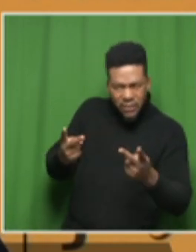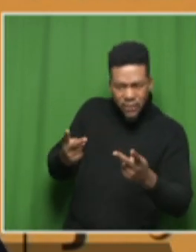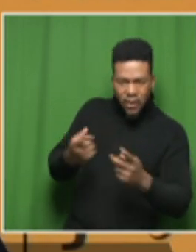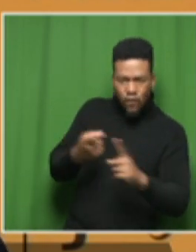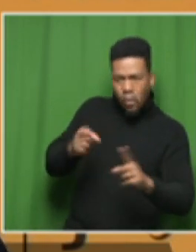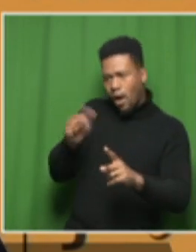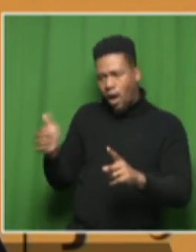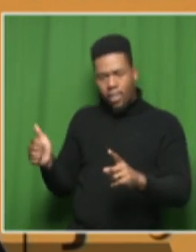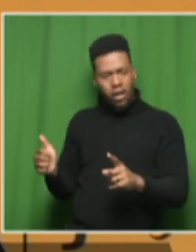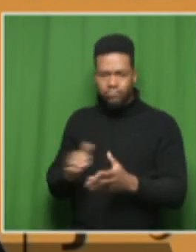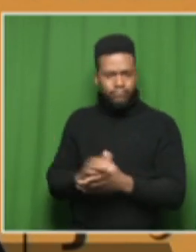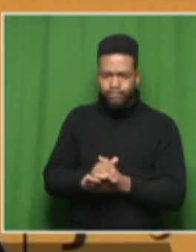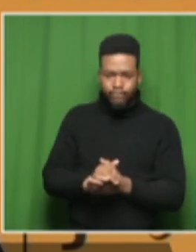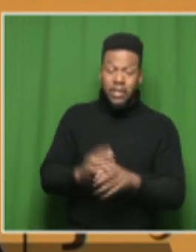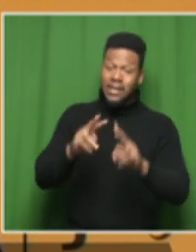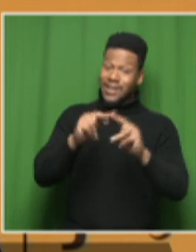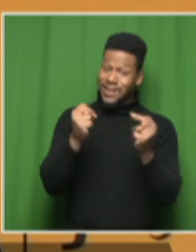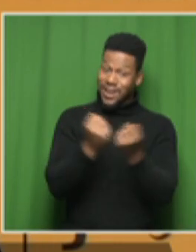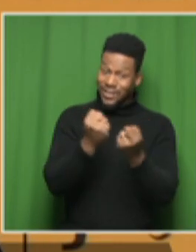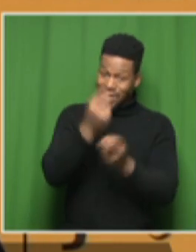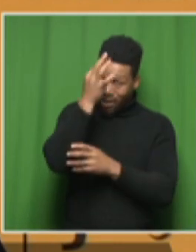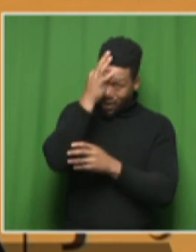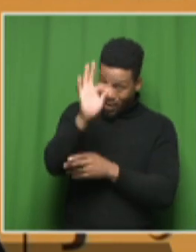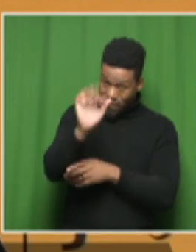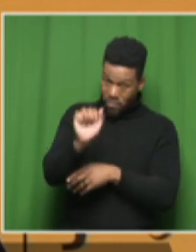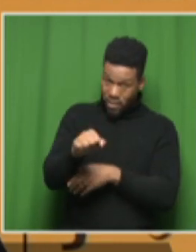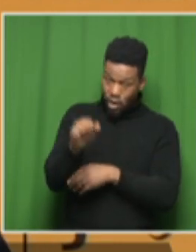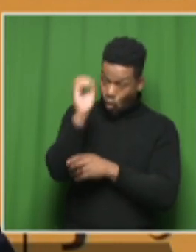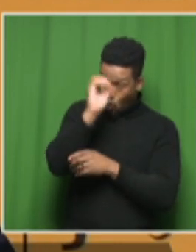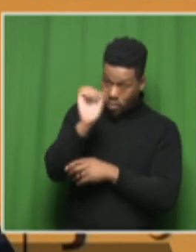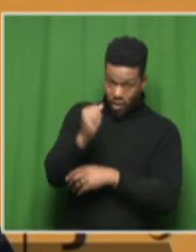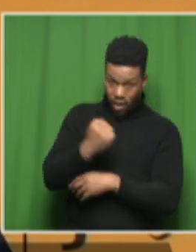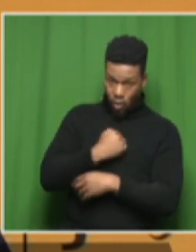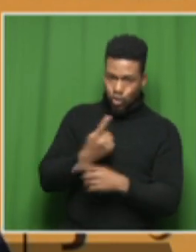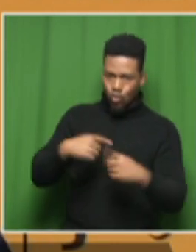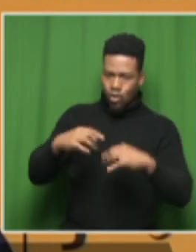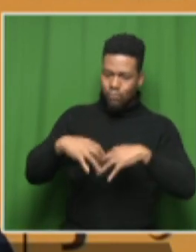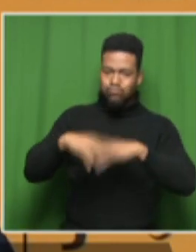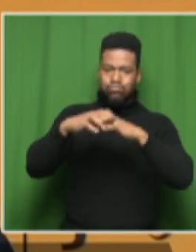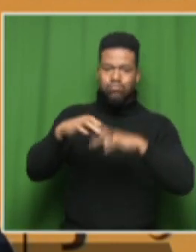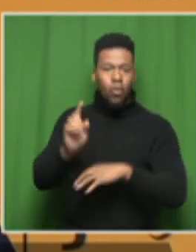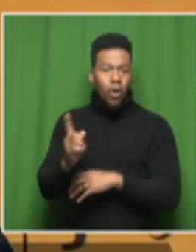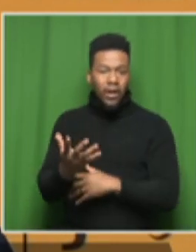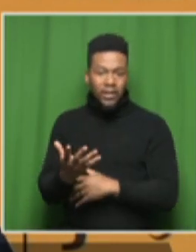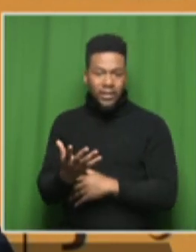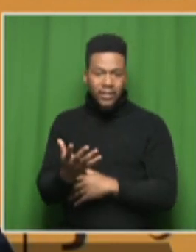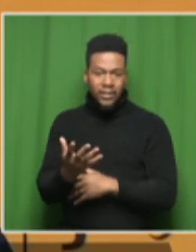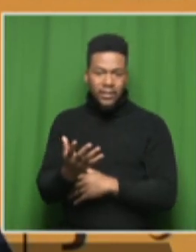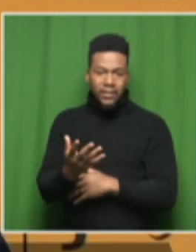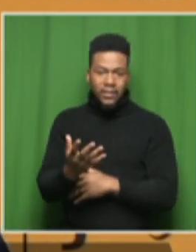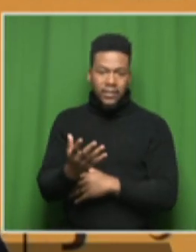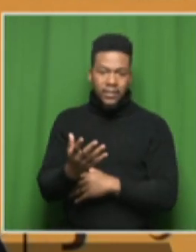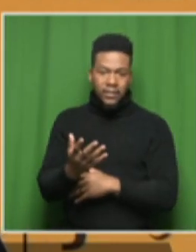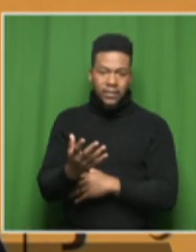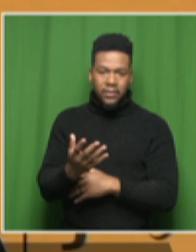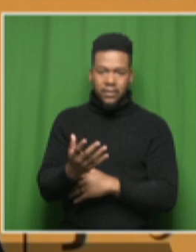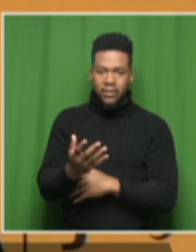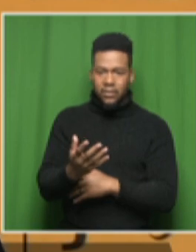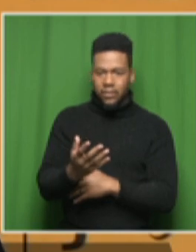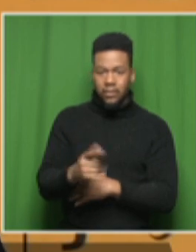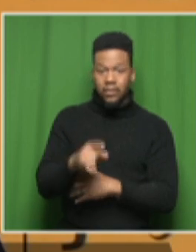a national government perspective, the government has established what we call the Non-Ferrous Metal Crime